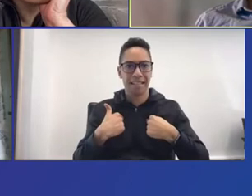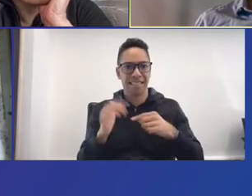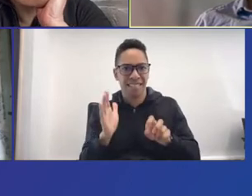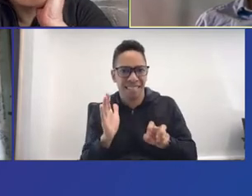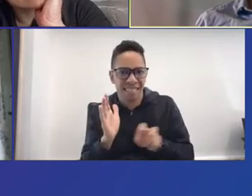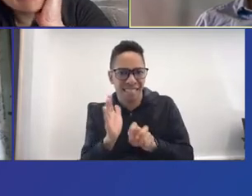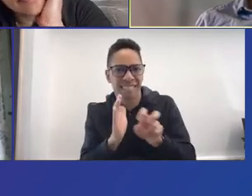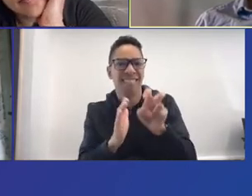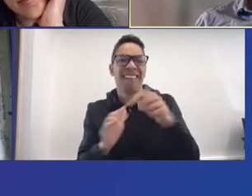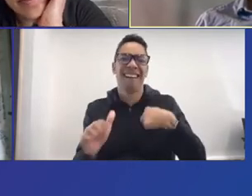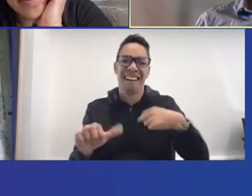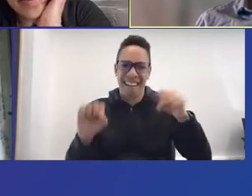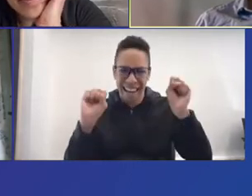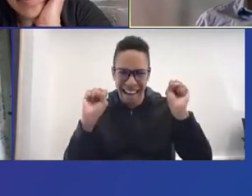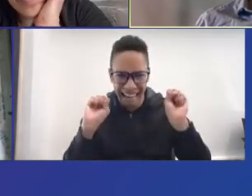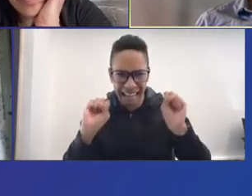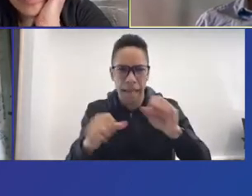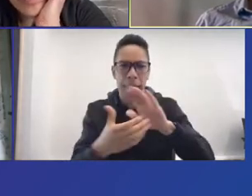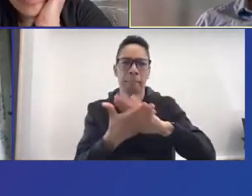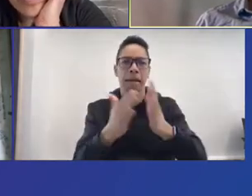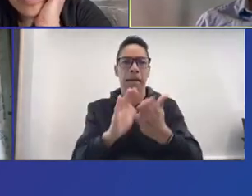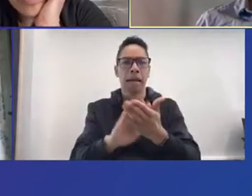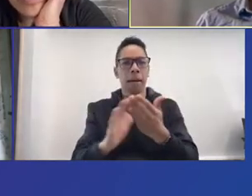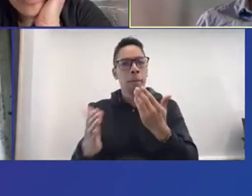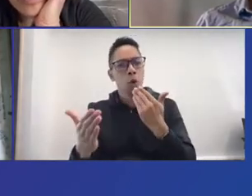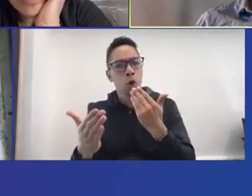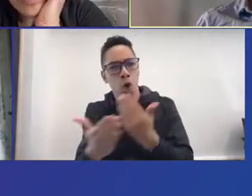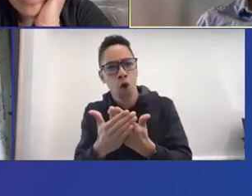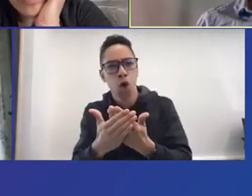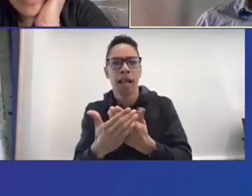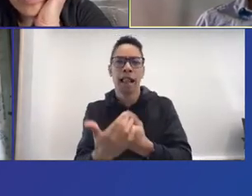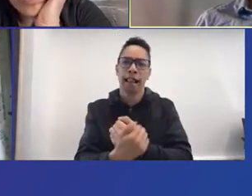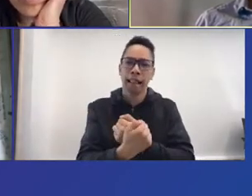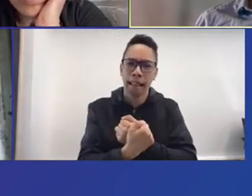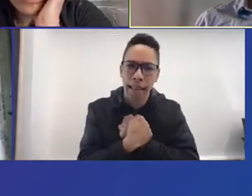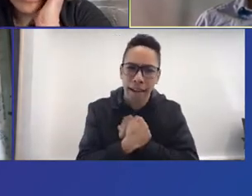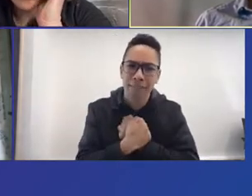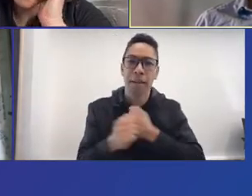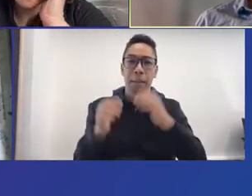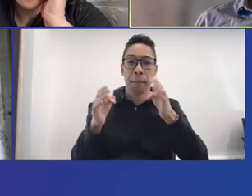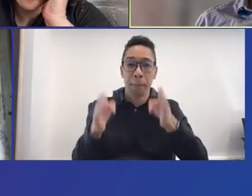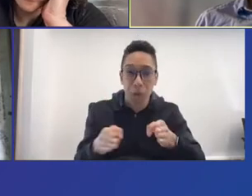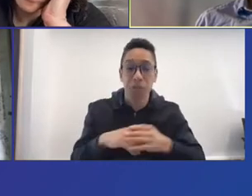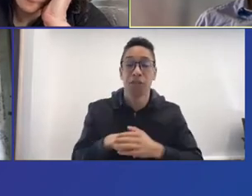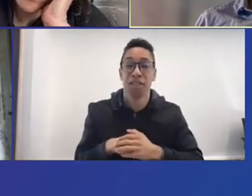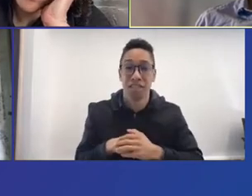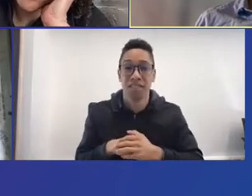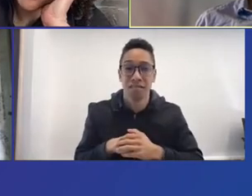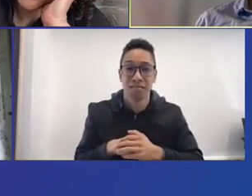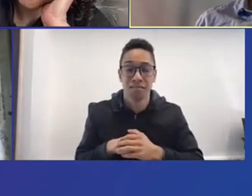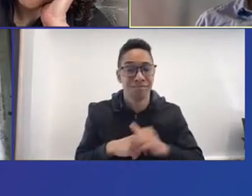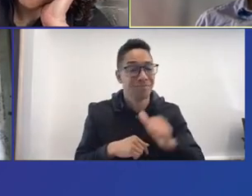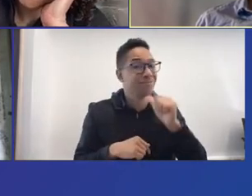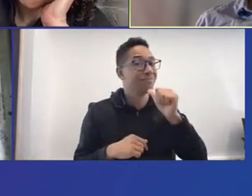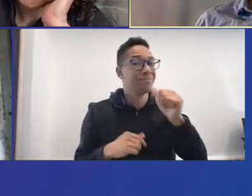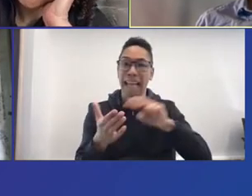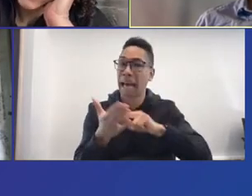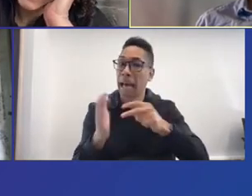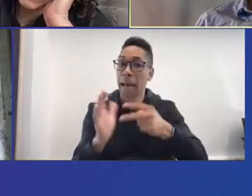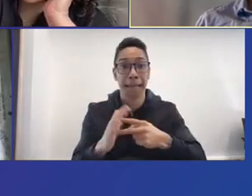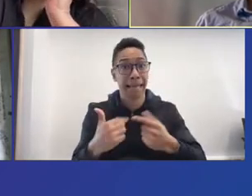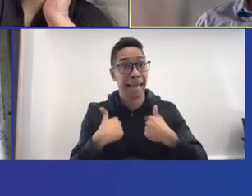to be a good person, to be a loving person. It's not saying that I don't fail,